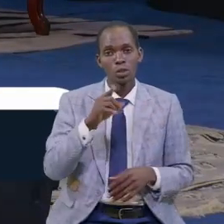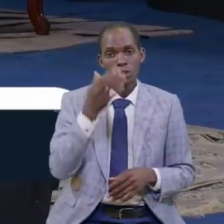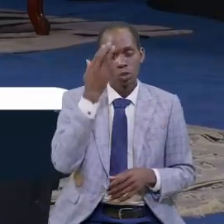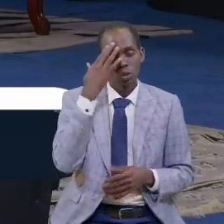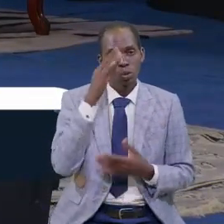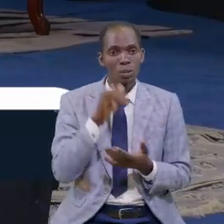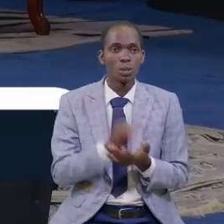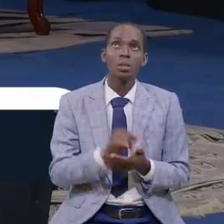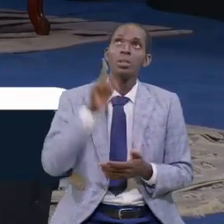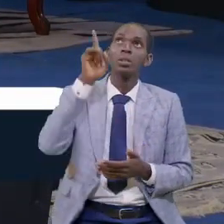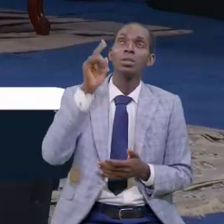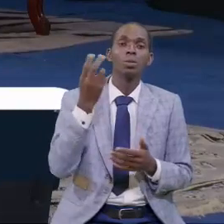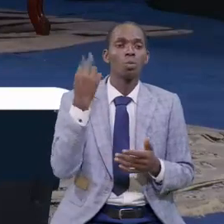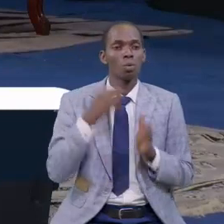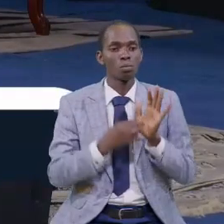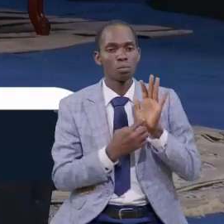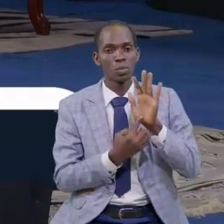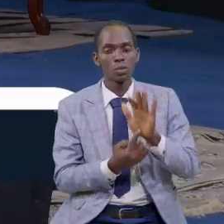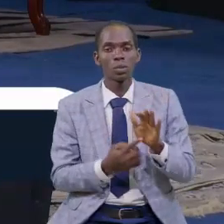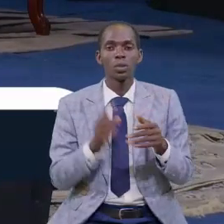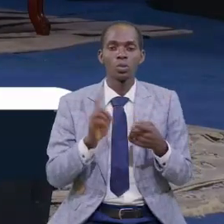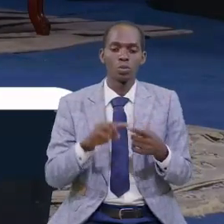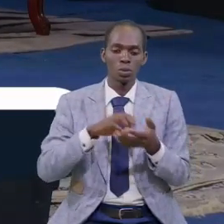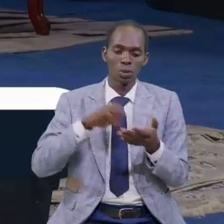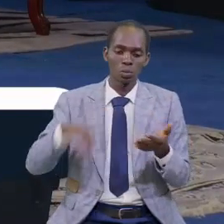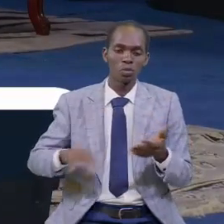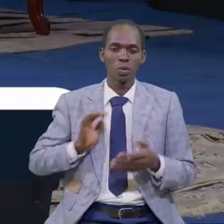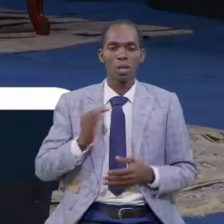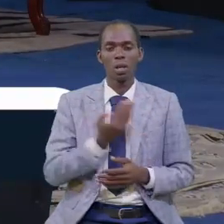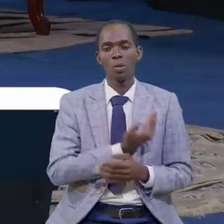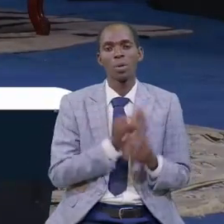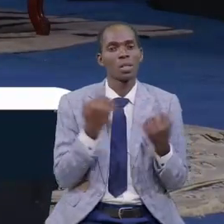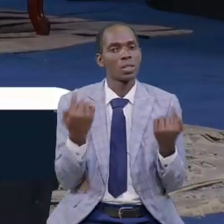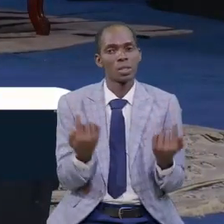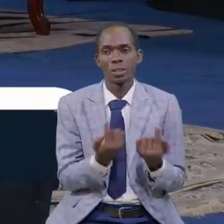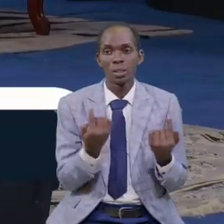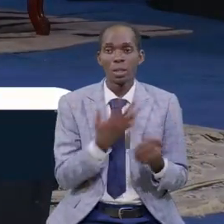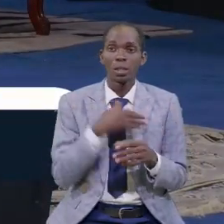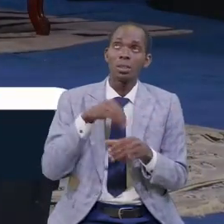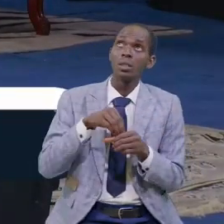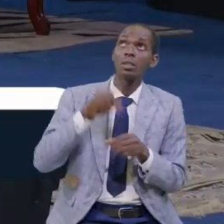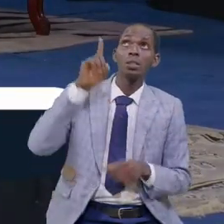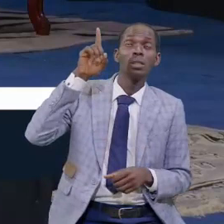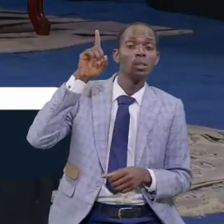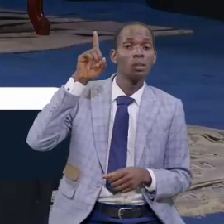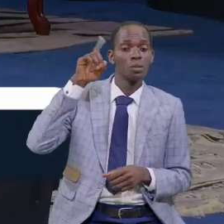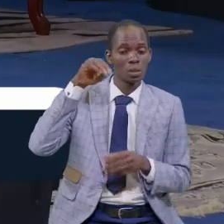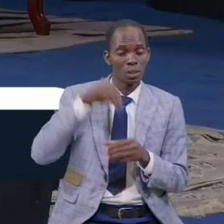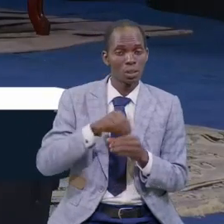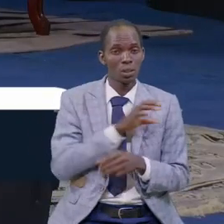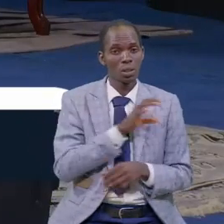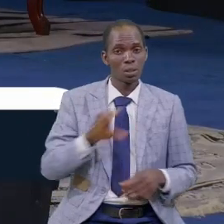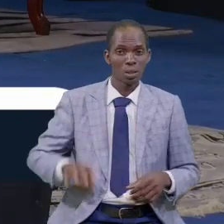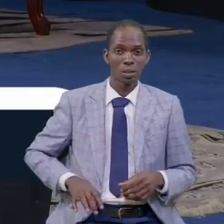to take away our sins. And in him, in Christ, in